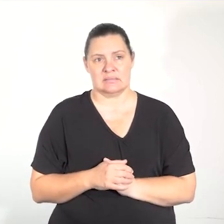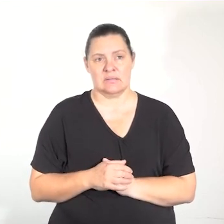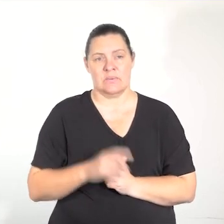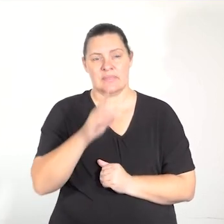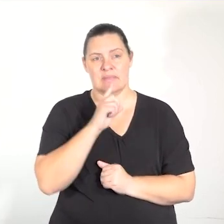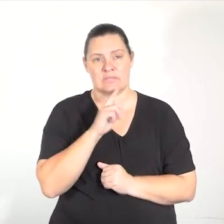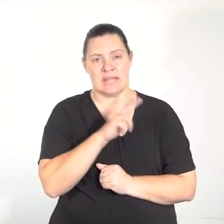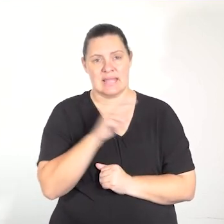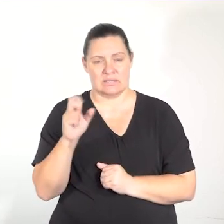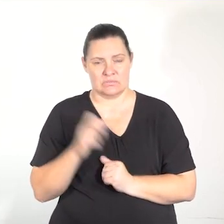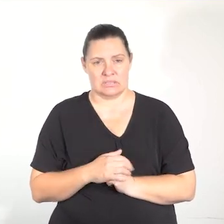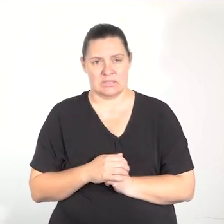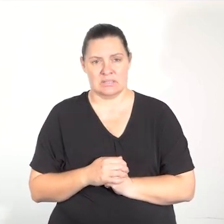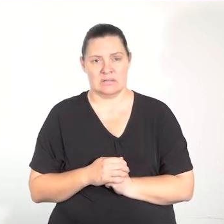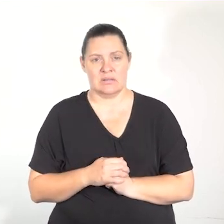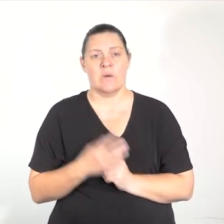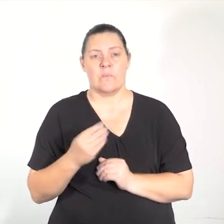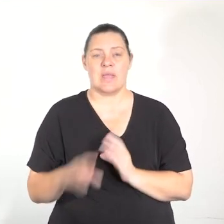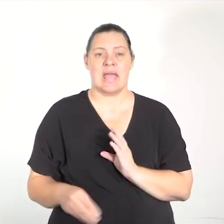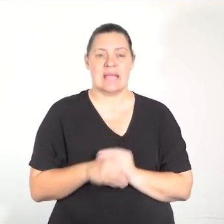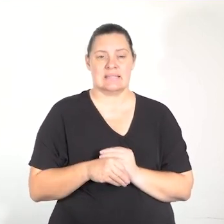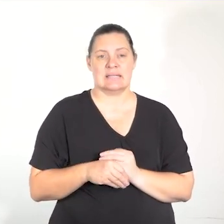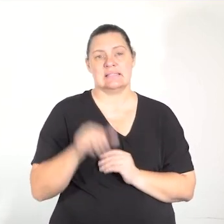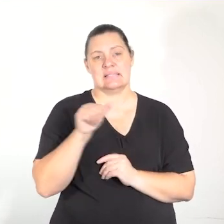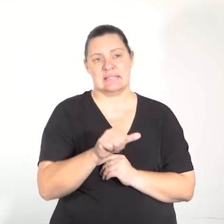answer is 28. This means that Themba has 28 Rand left after spending that money in the